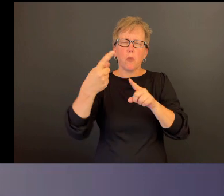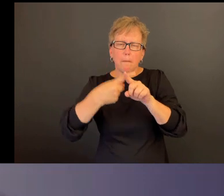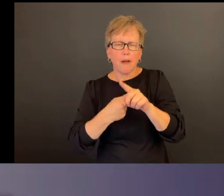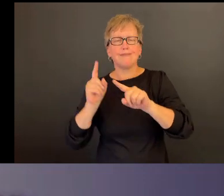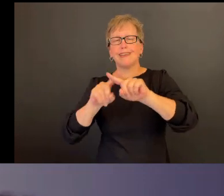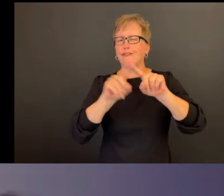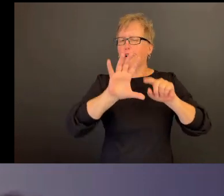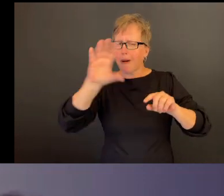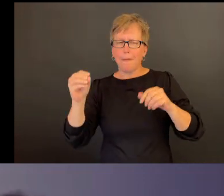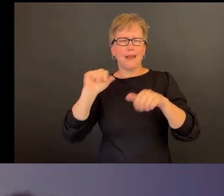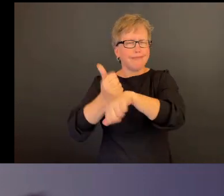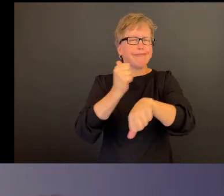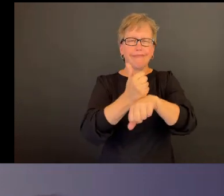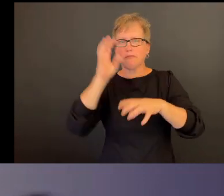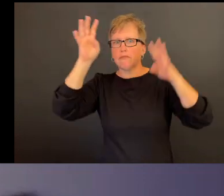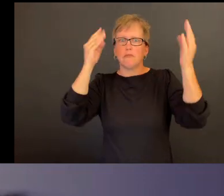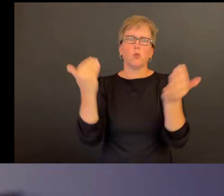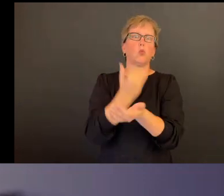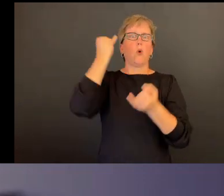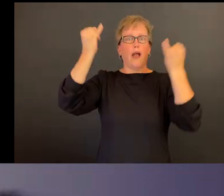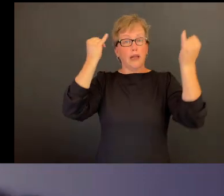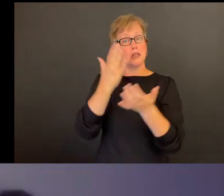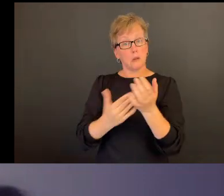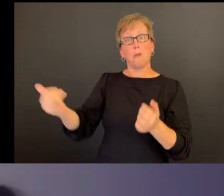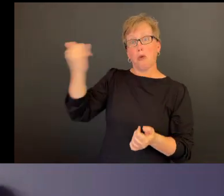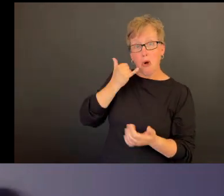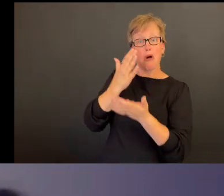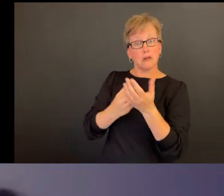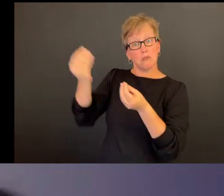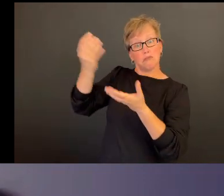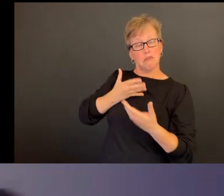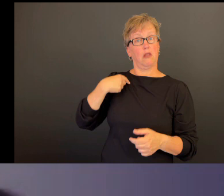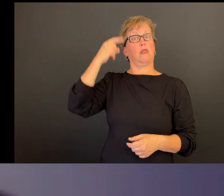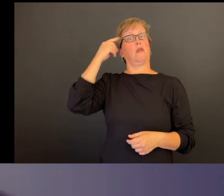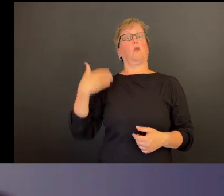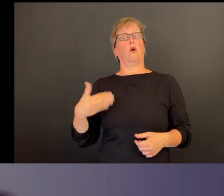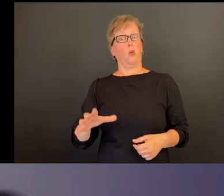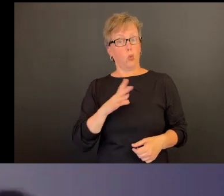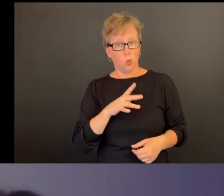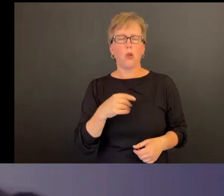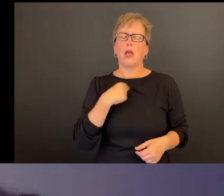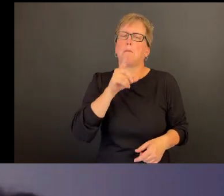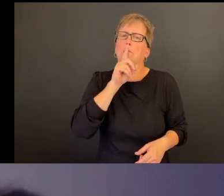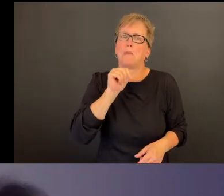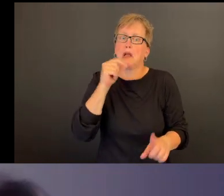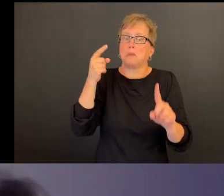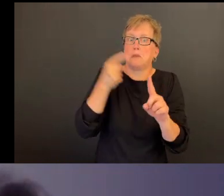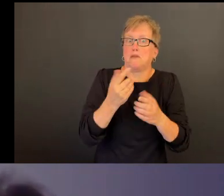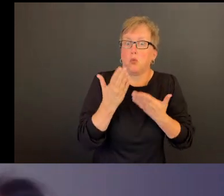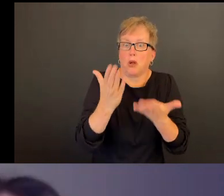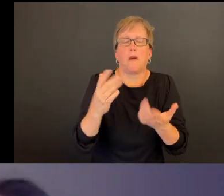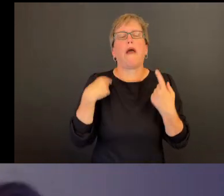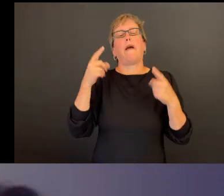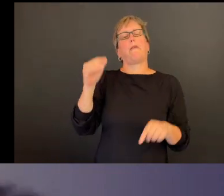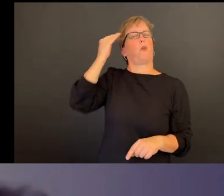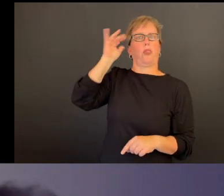people did call me and they told me about a product, and I thought it was pretty cool. But I don't recommend anything. I just mentioned that